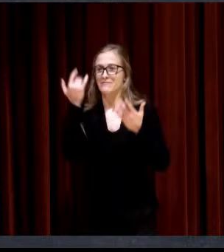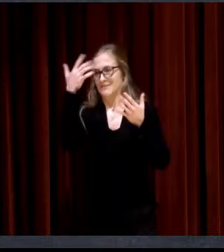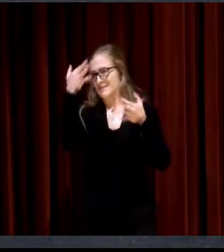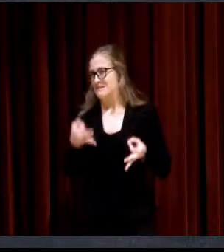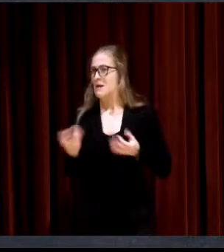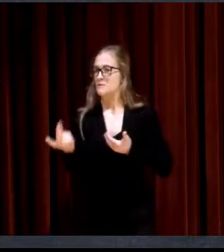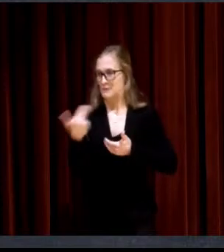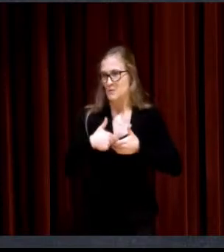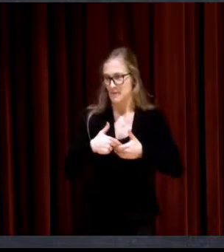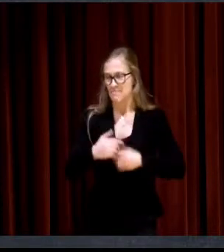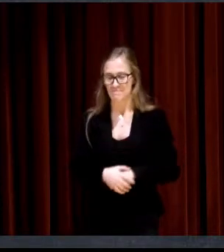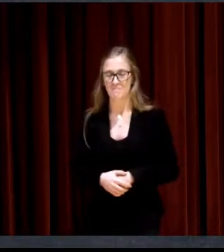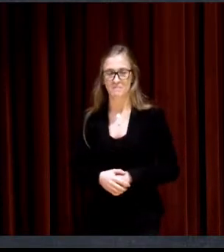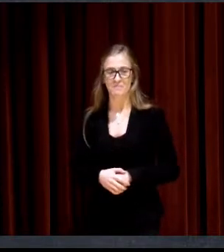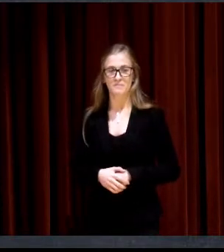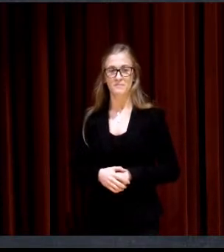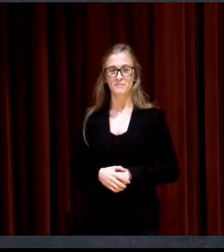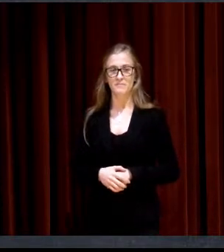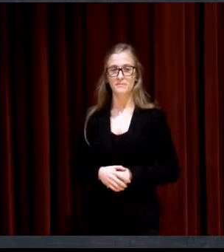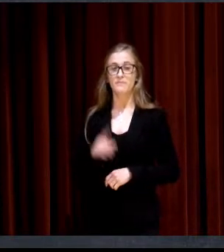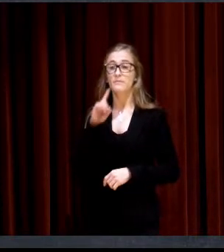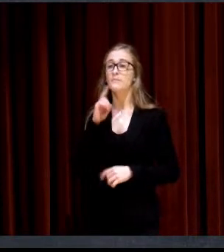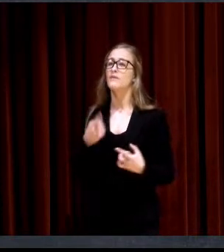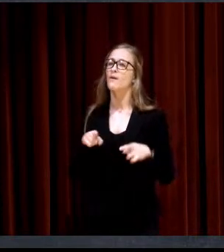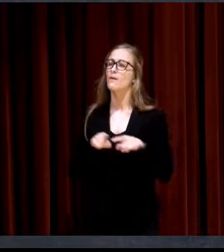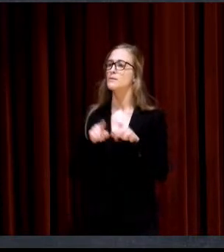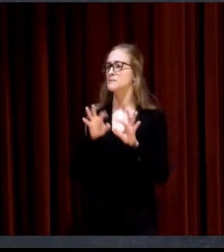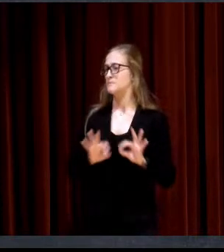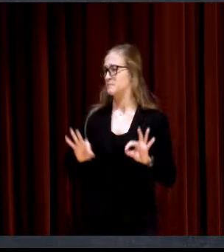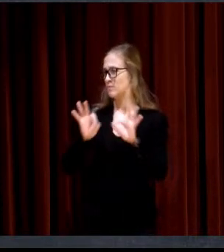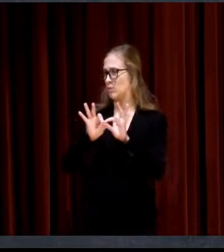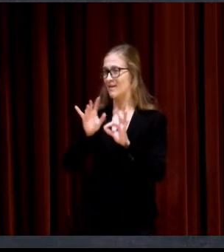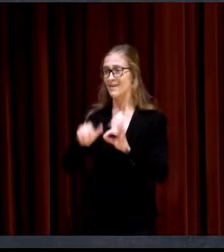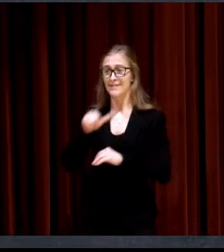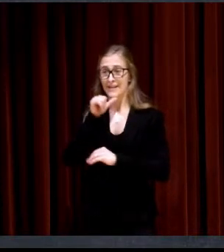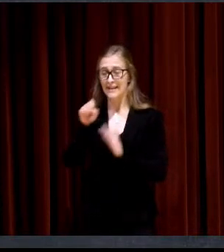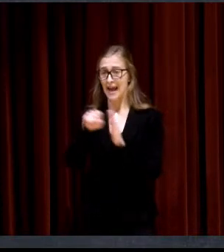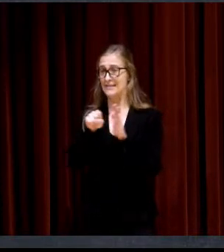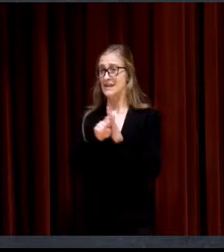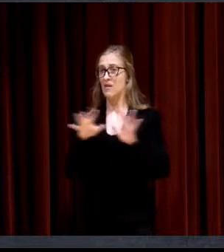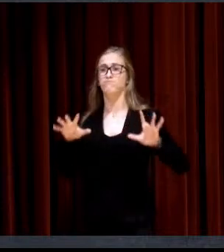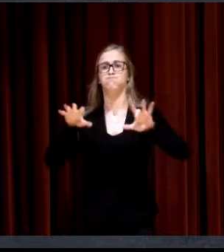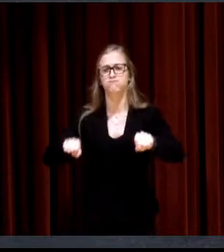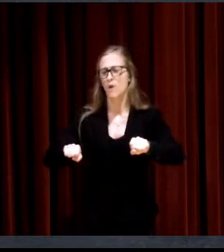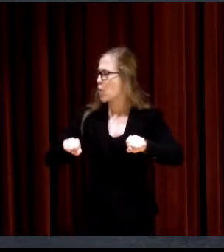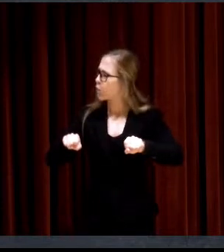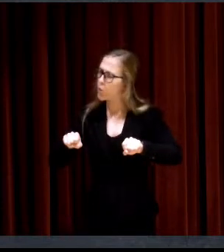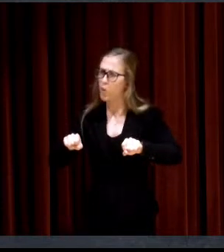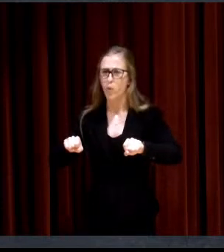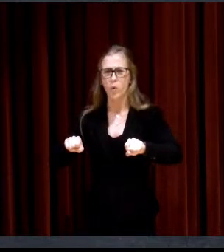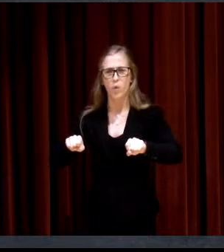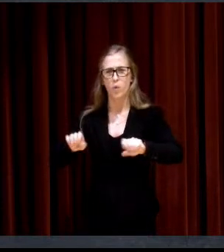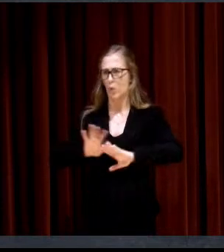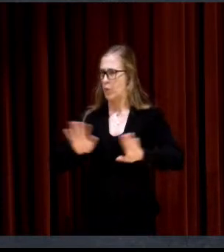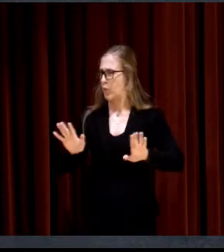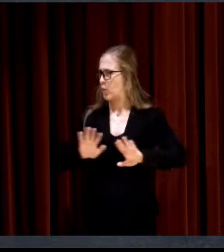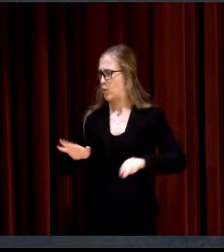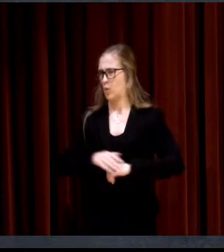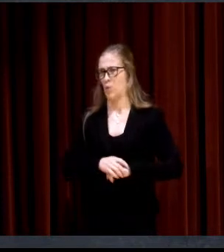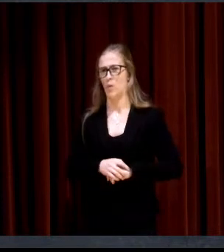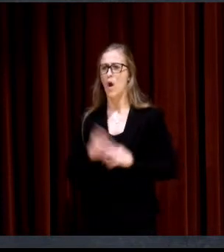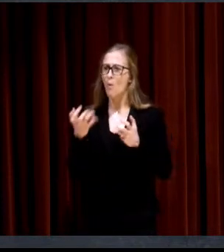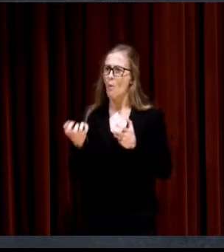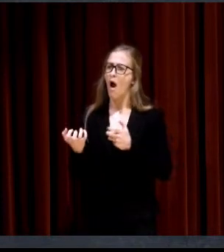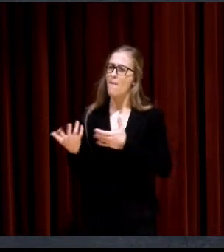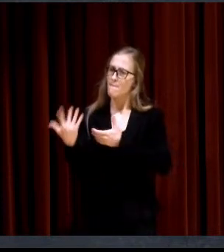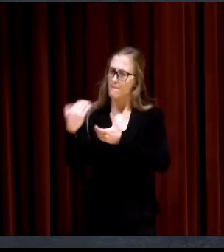join. The other thing I think is important that we mention is this is not a state takeover by any imagination. We're going to partner